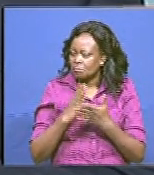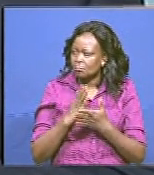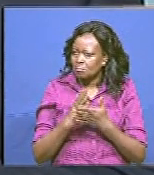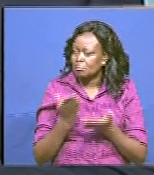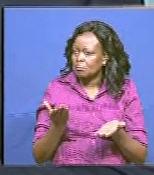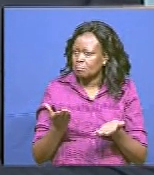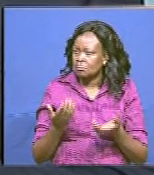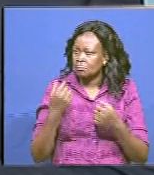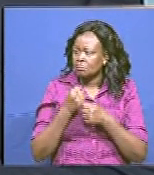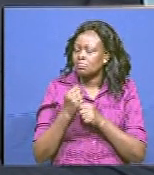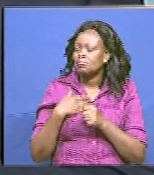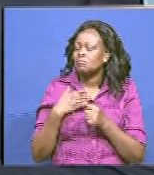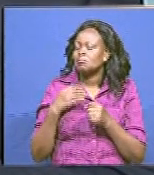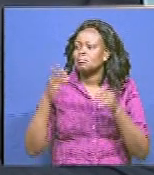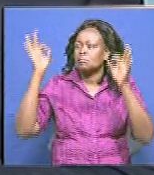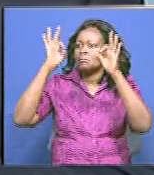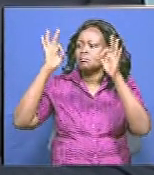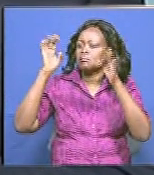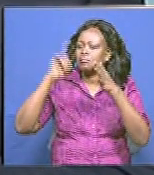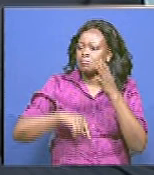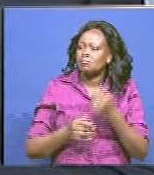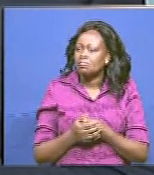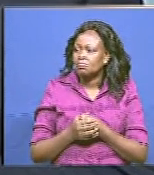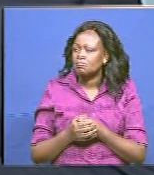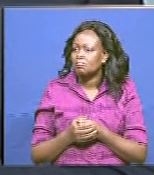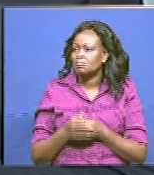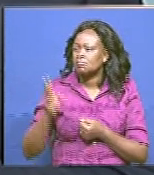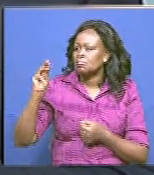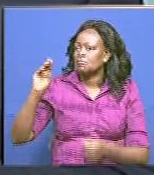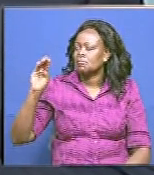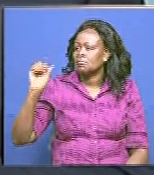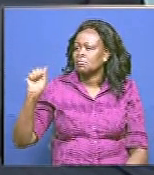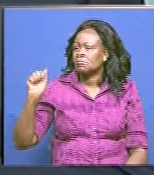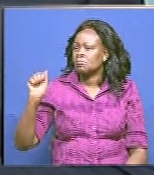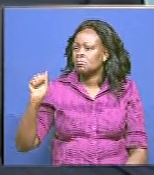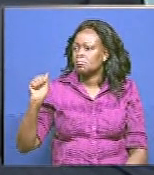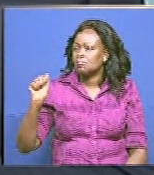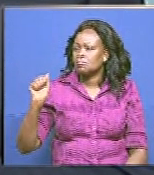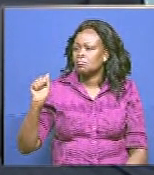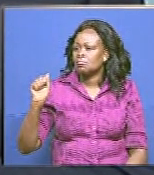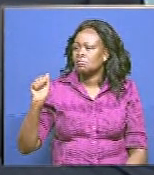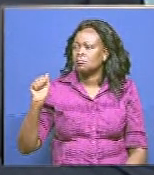what is really making me a bit surprised is the MCAs